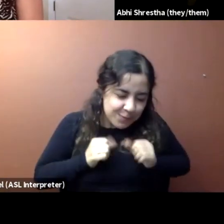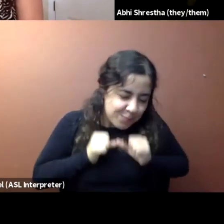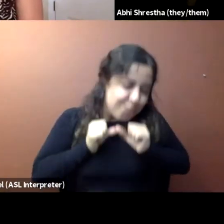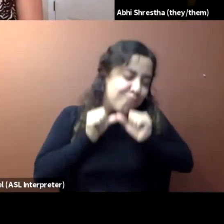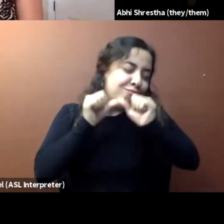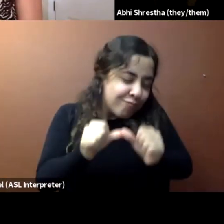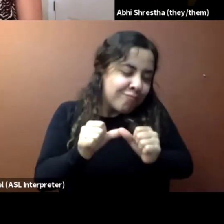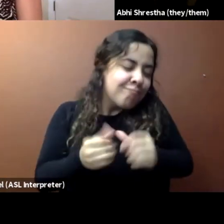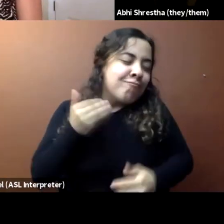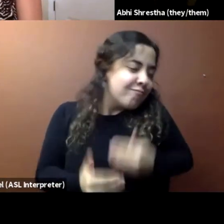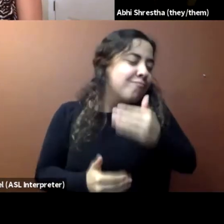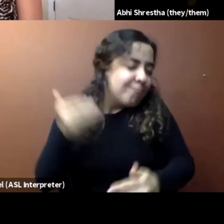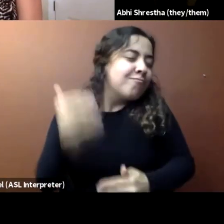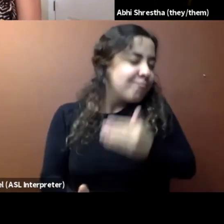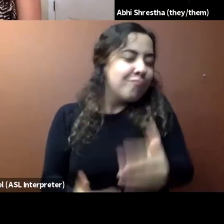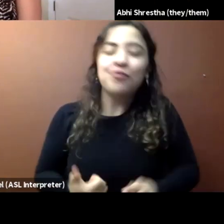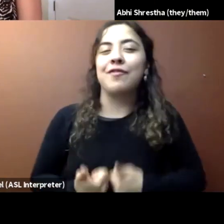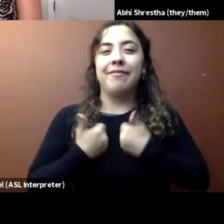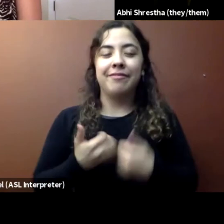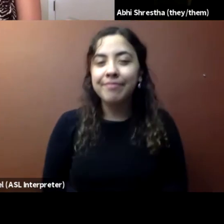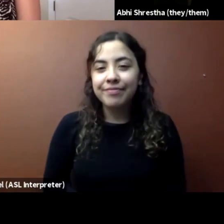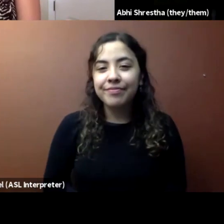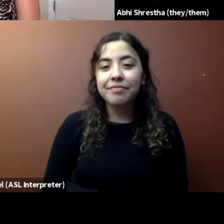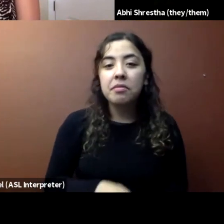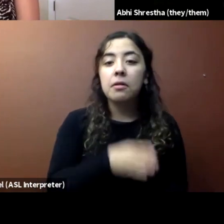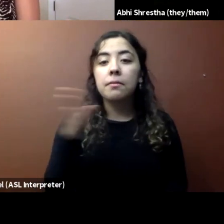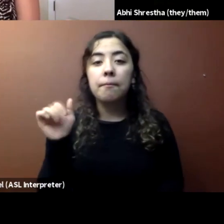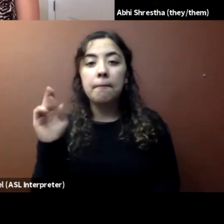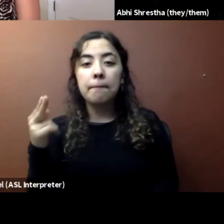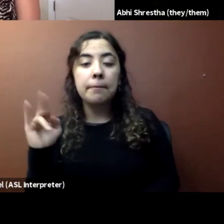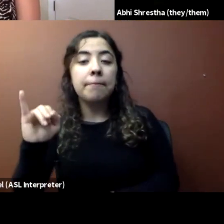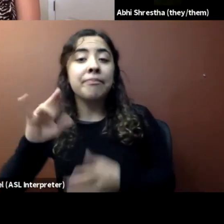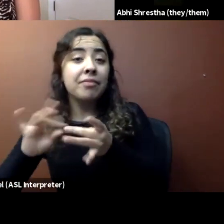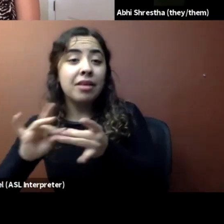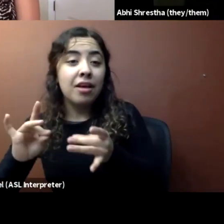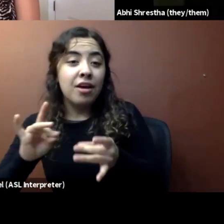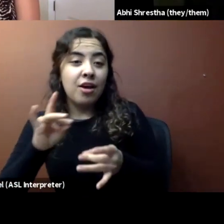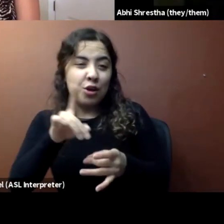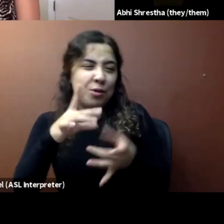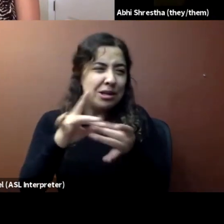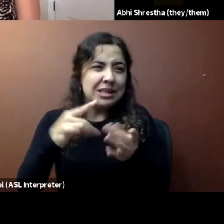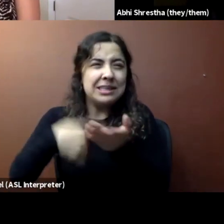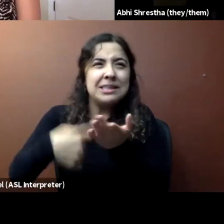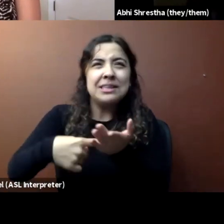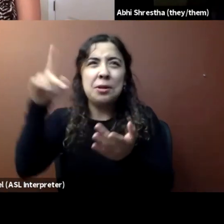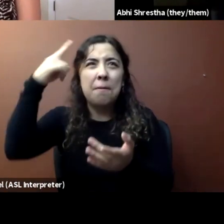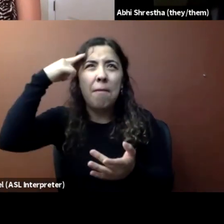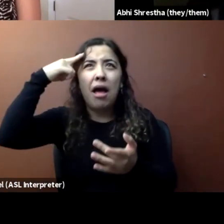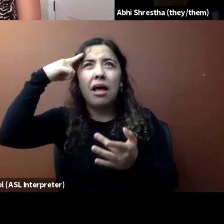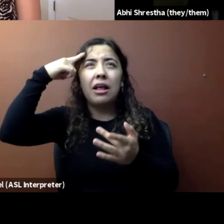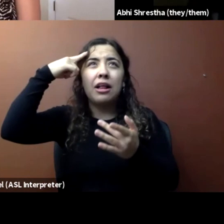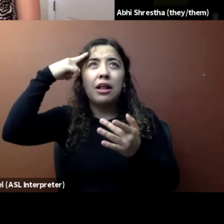saying mine when you're talking about like the sort of the pockets of darkness that sort of come through as well. I was like, mine started with